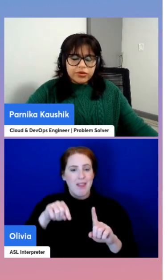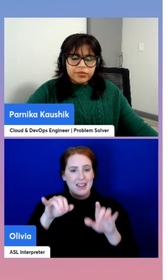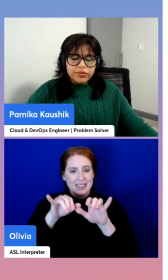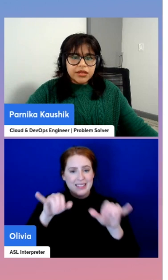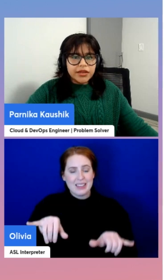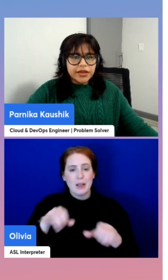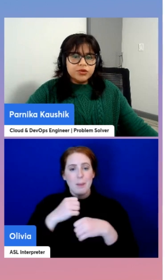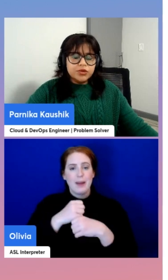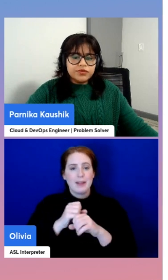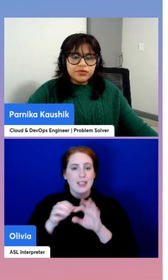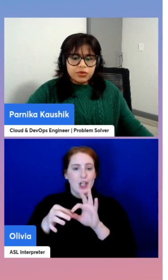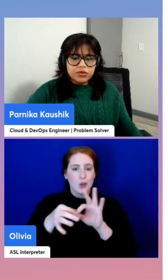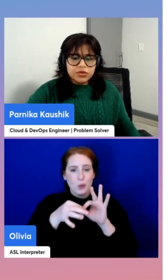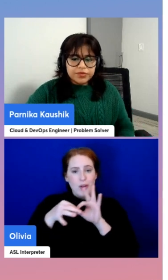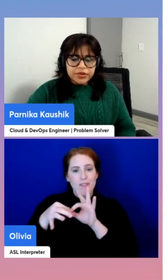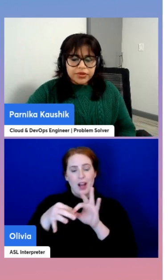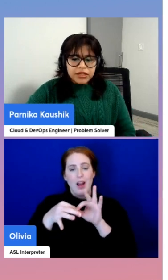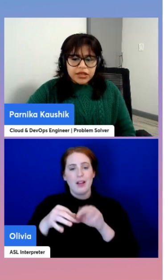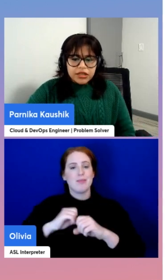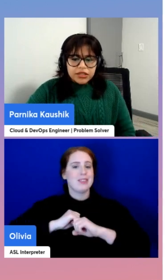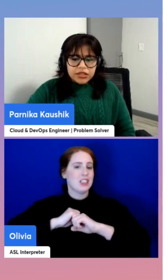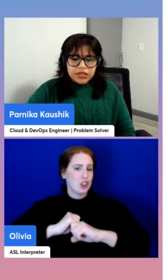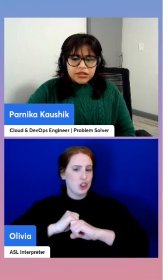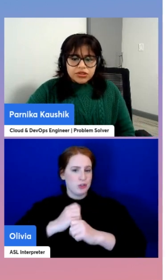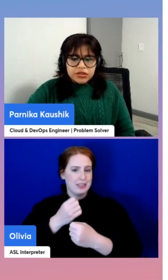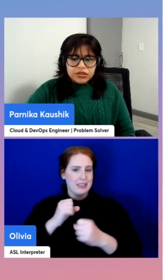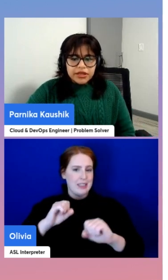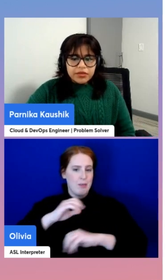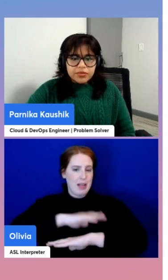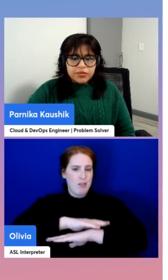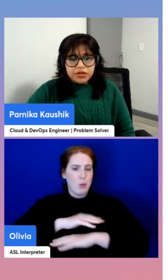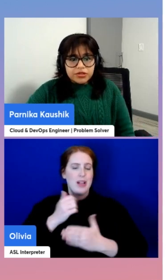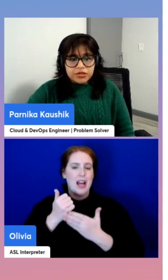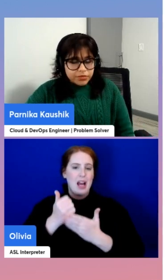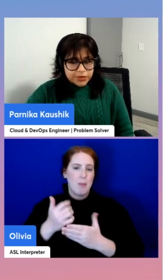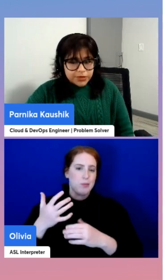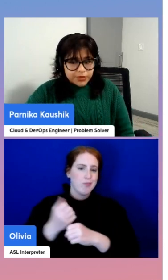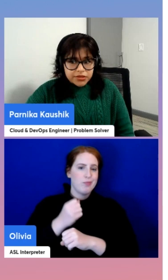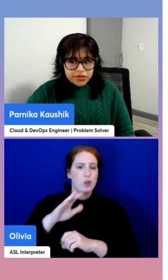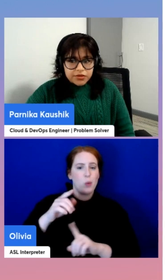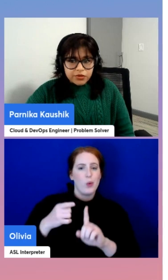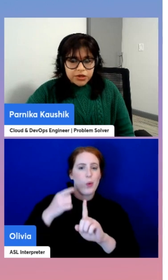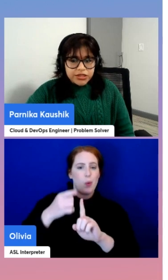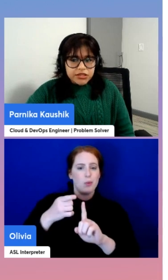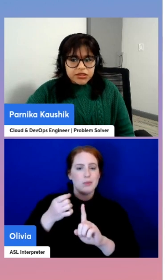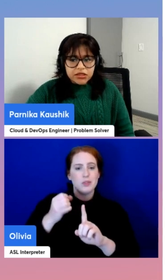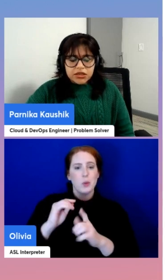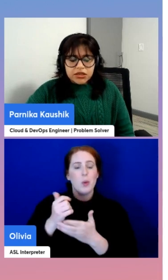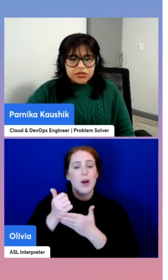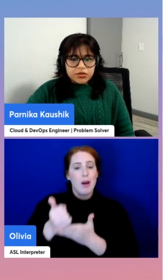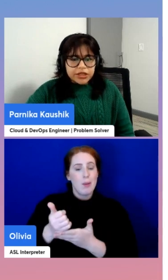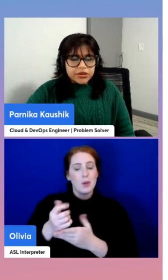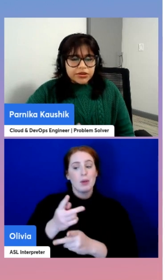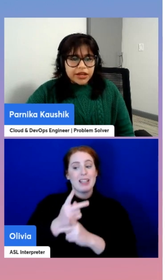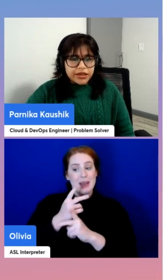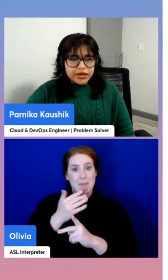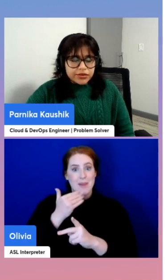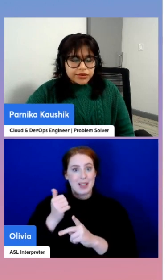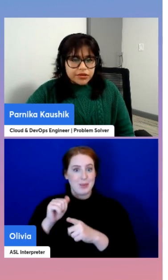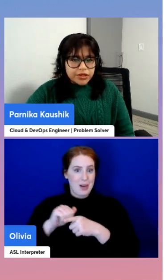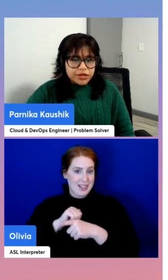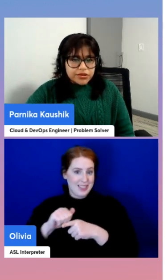secure platform that'll help you achieve your goals. The solution can help adhere to best practices, of course, so it